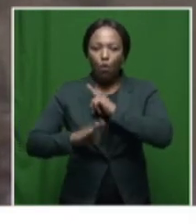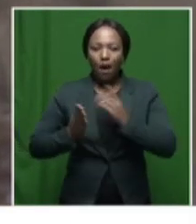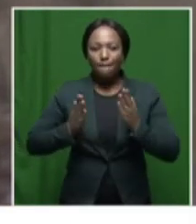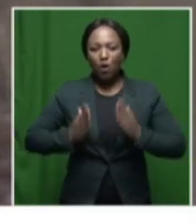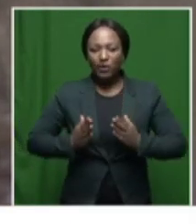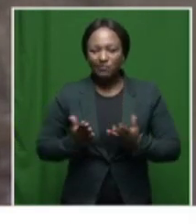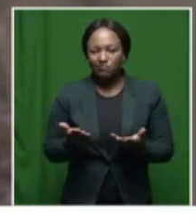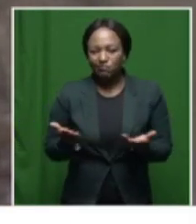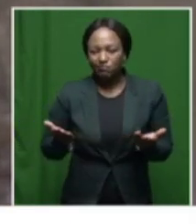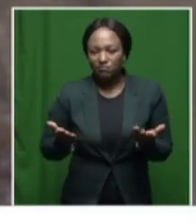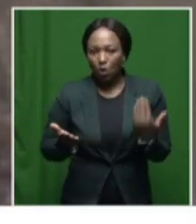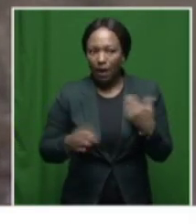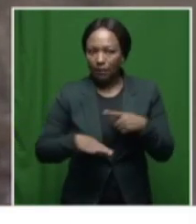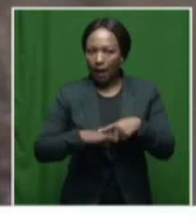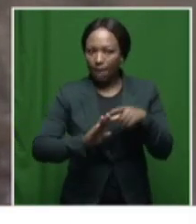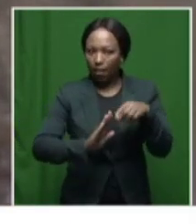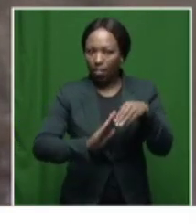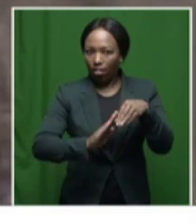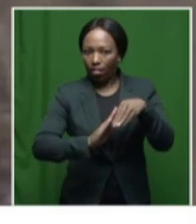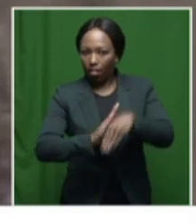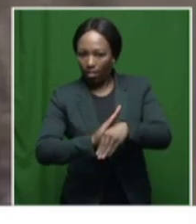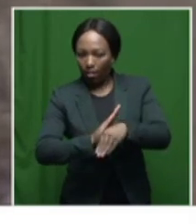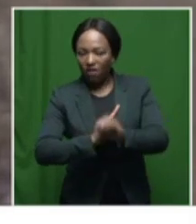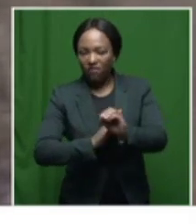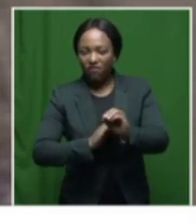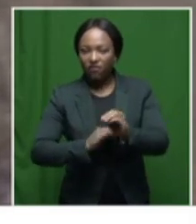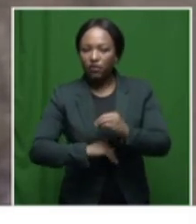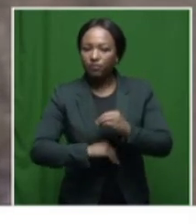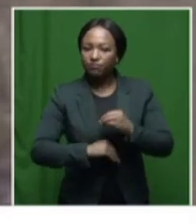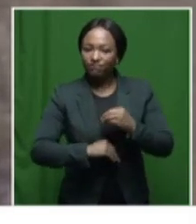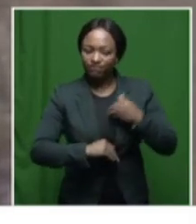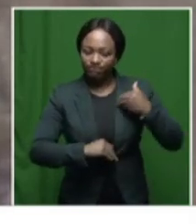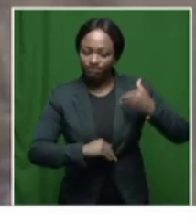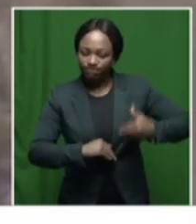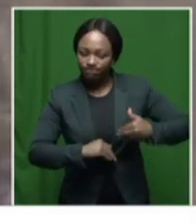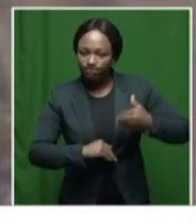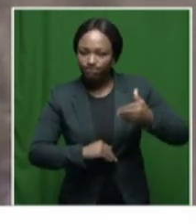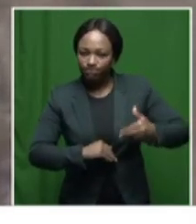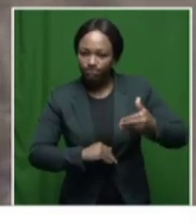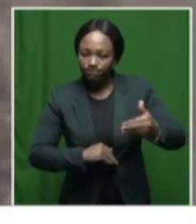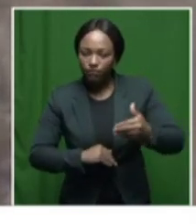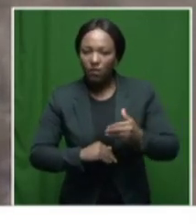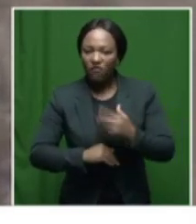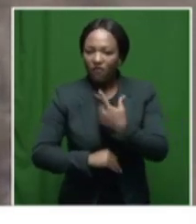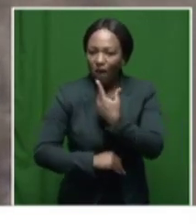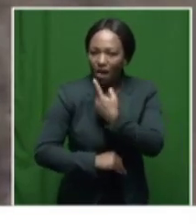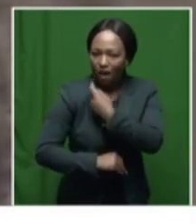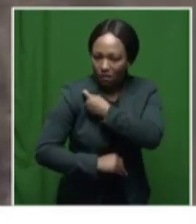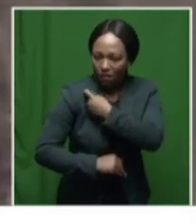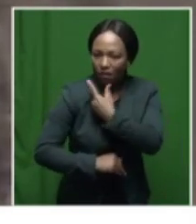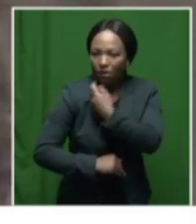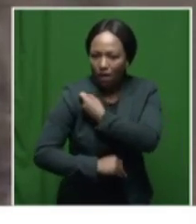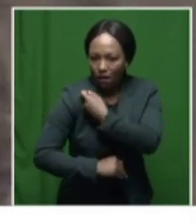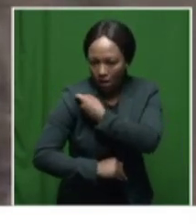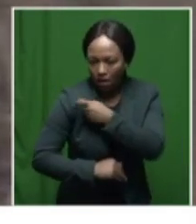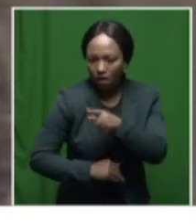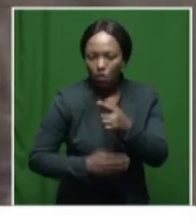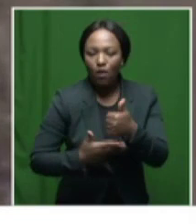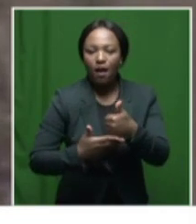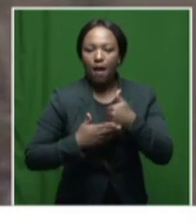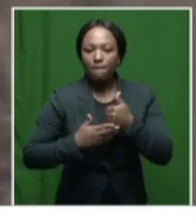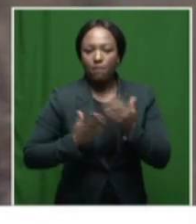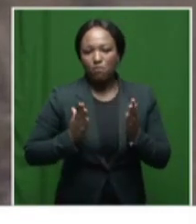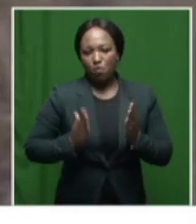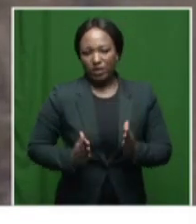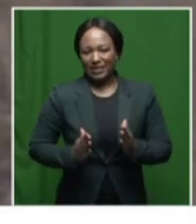was at low. So trimestry boosters of vaccines will be very, very sensitive and critical in order to prevent